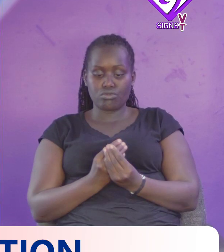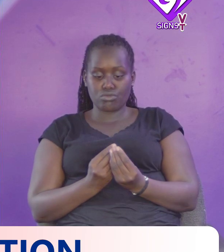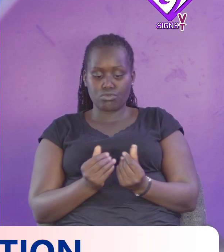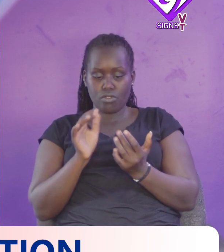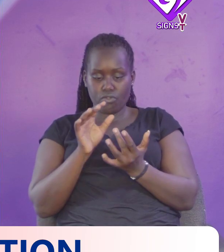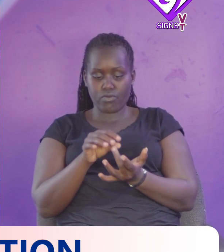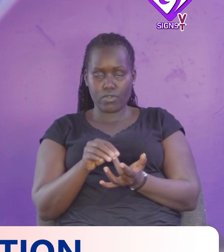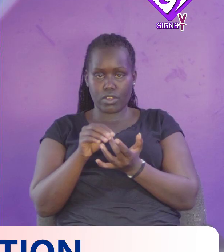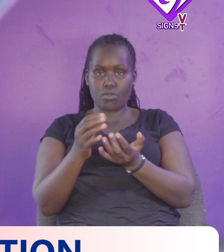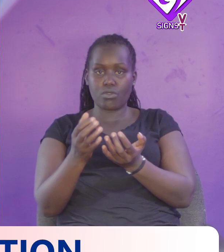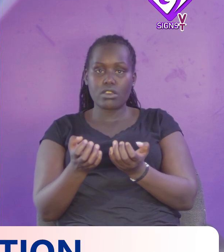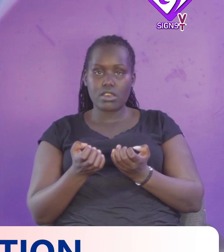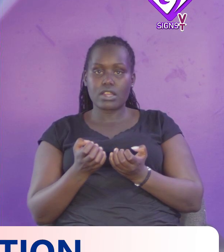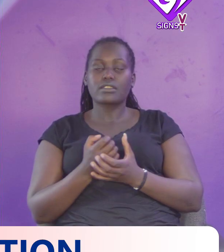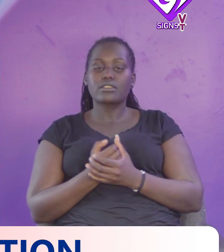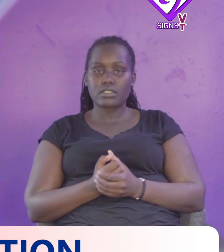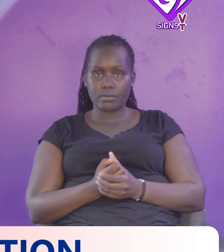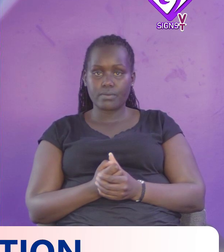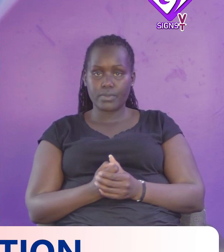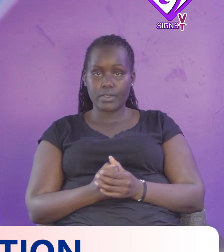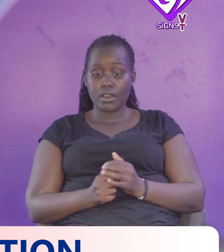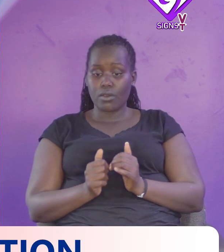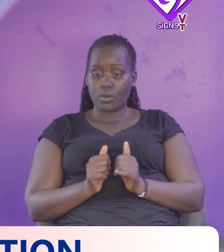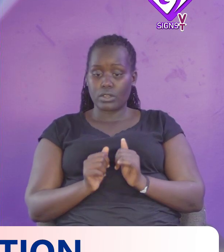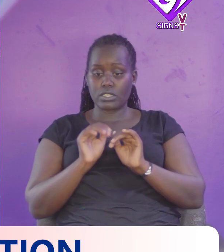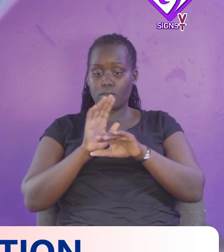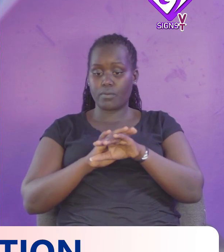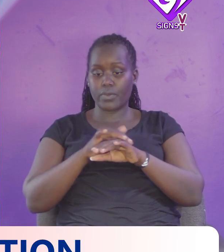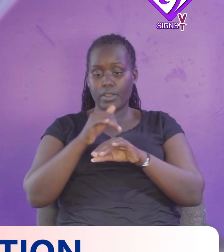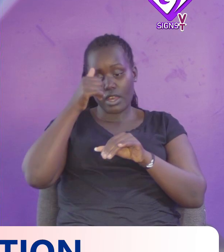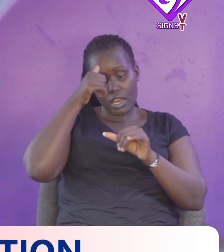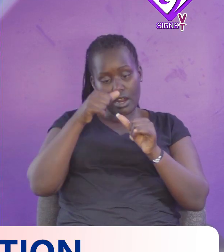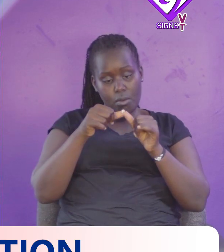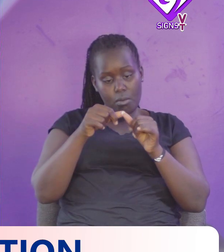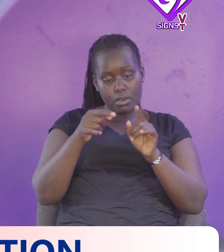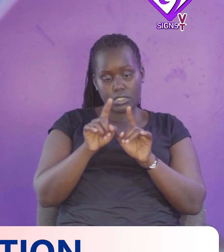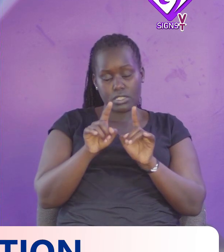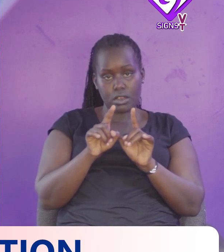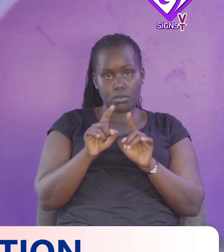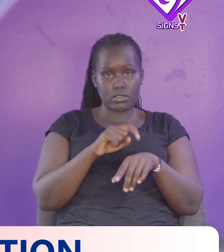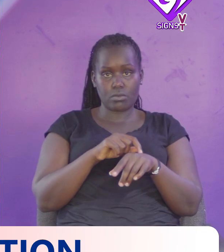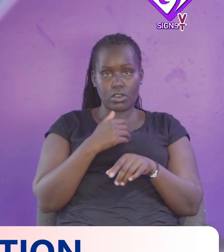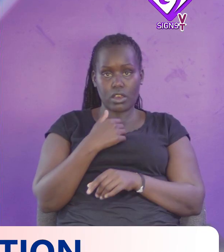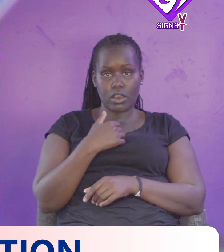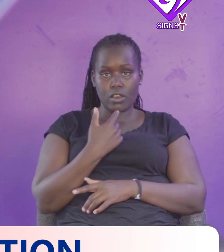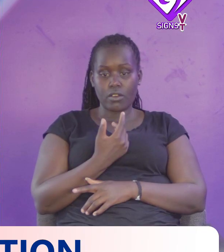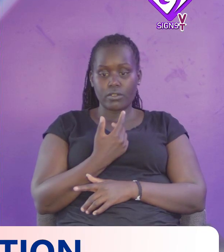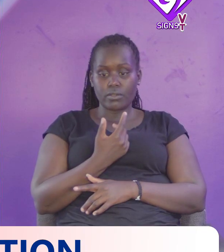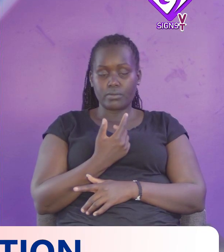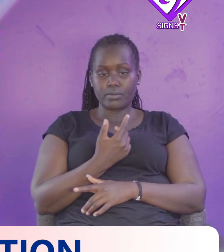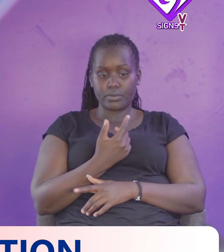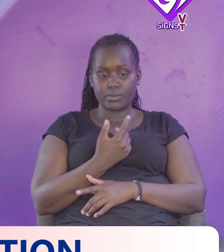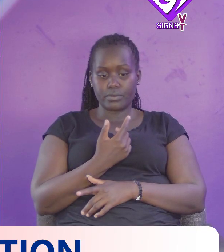unique needs. Yeah, it will be very important. Because I remember even when there was this enlisting